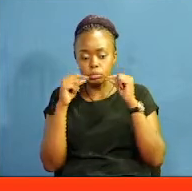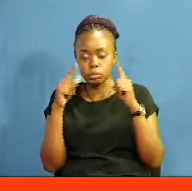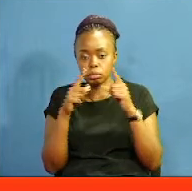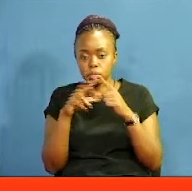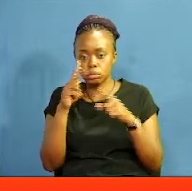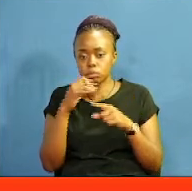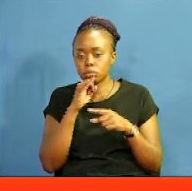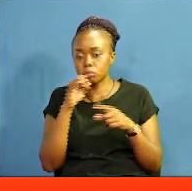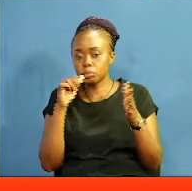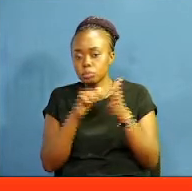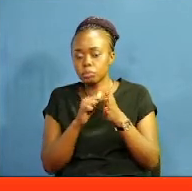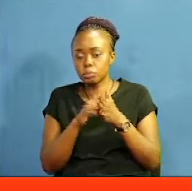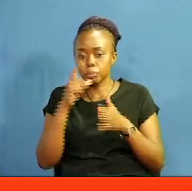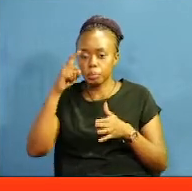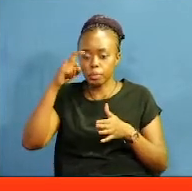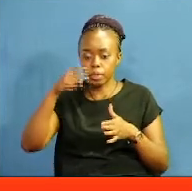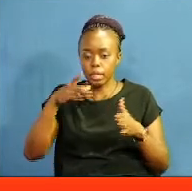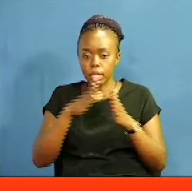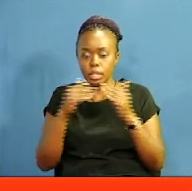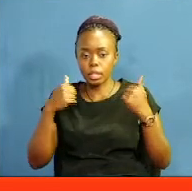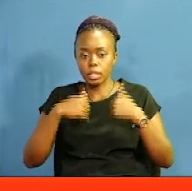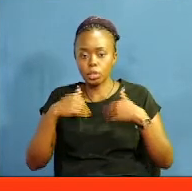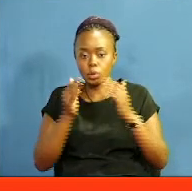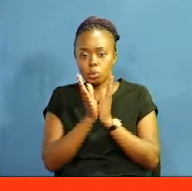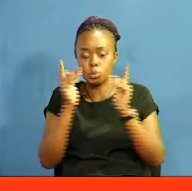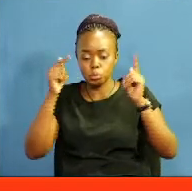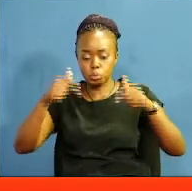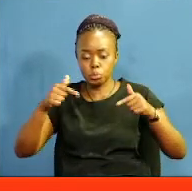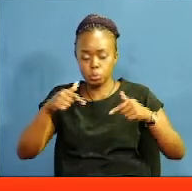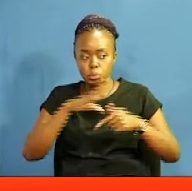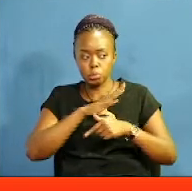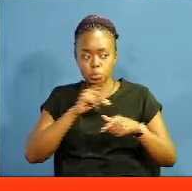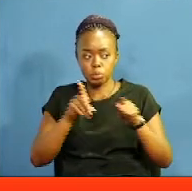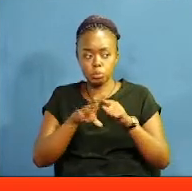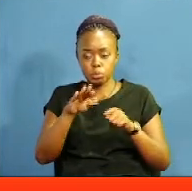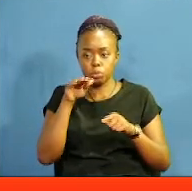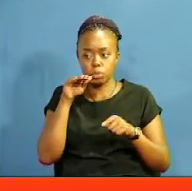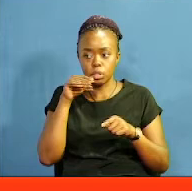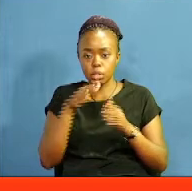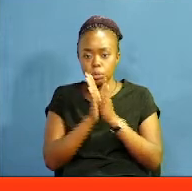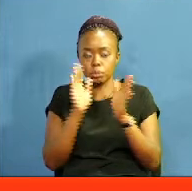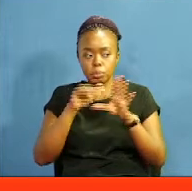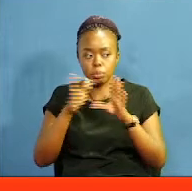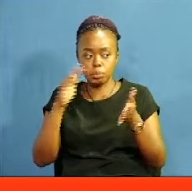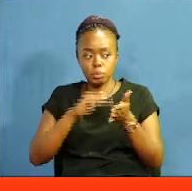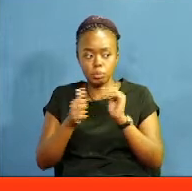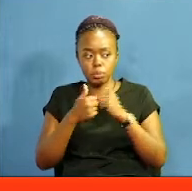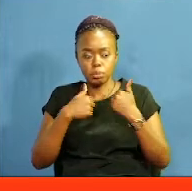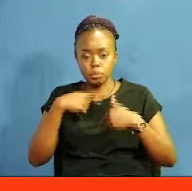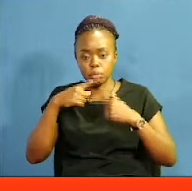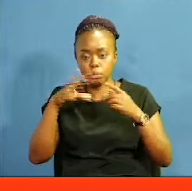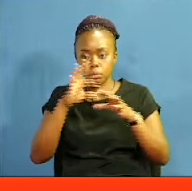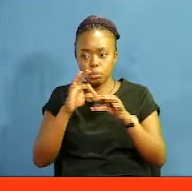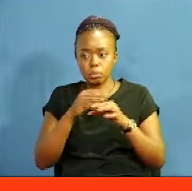to Kenyans is that the mass registration has been opened today, and I'm urging most of the youths to turn up to